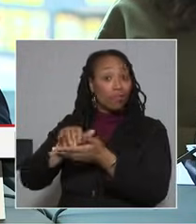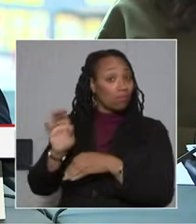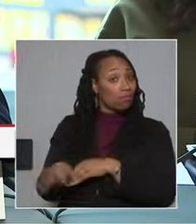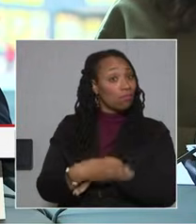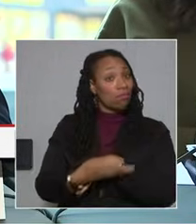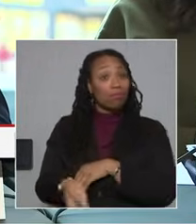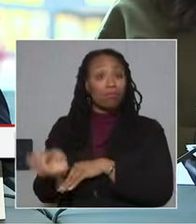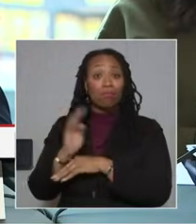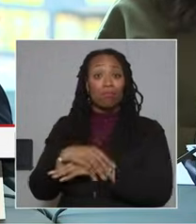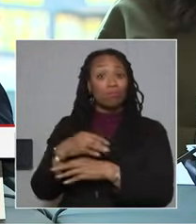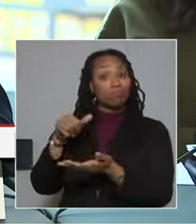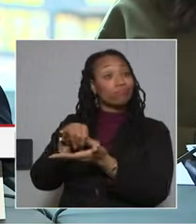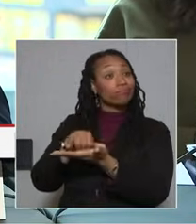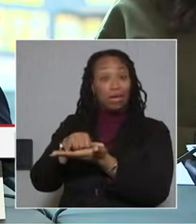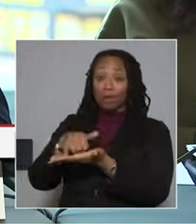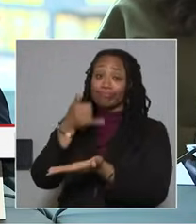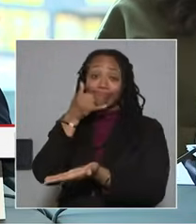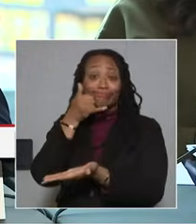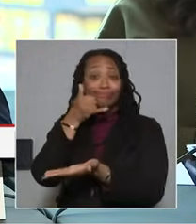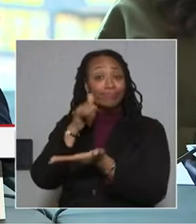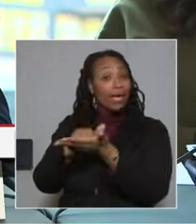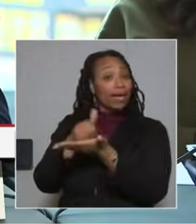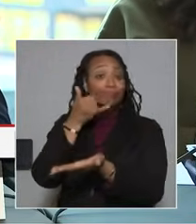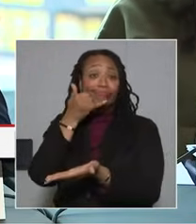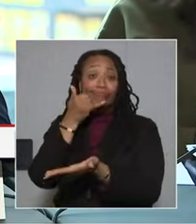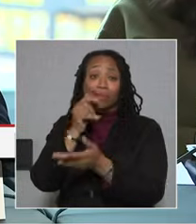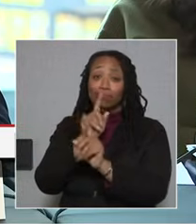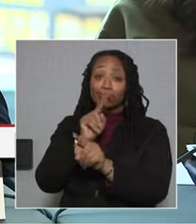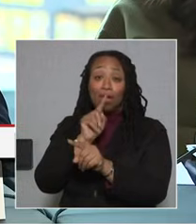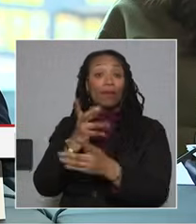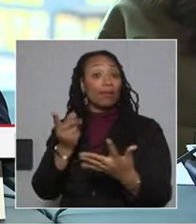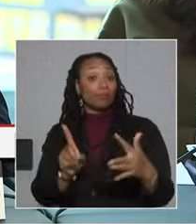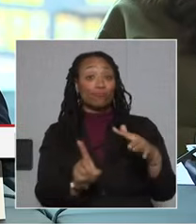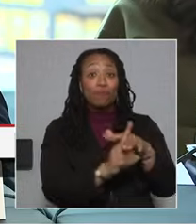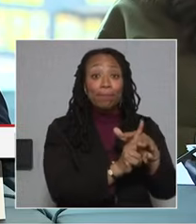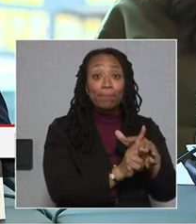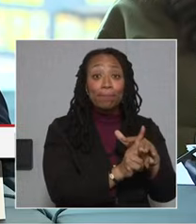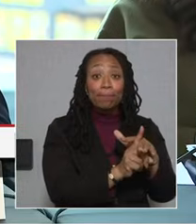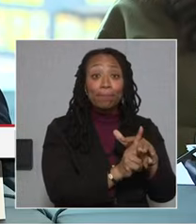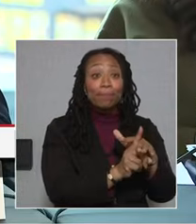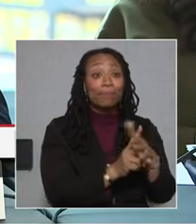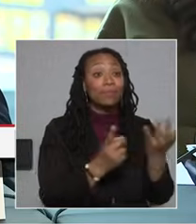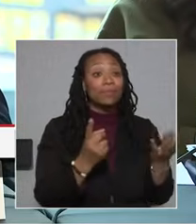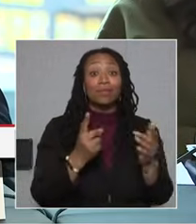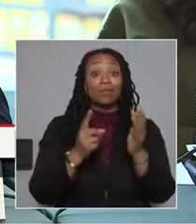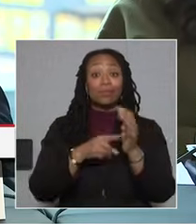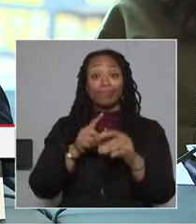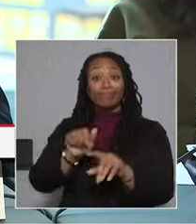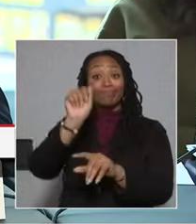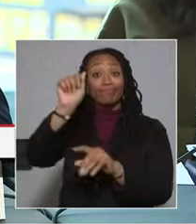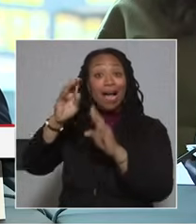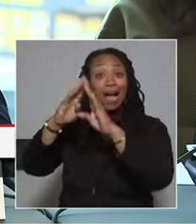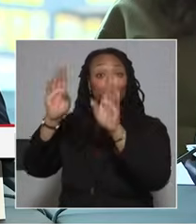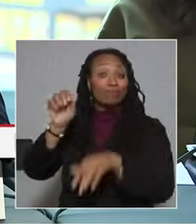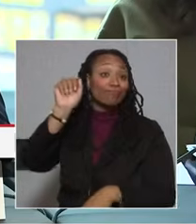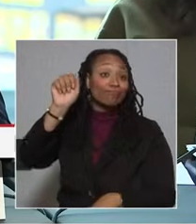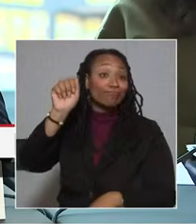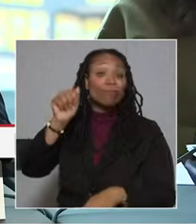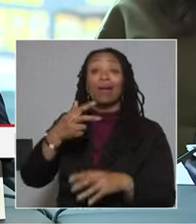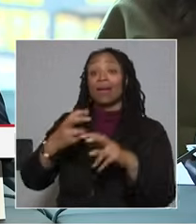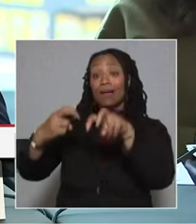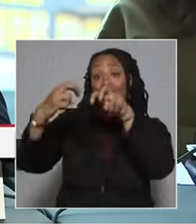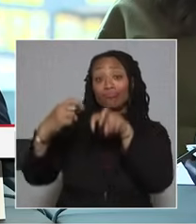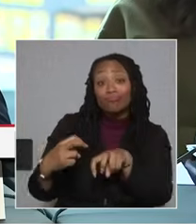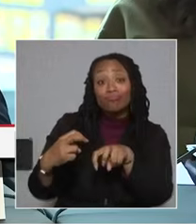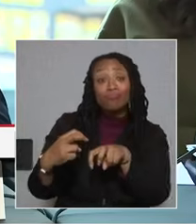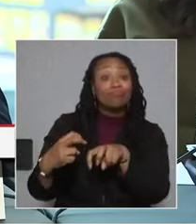show up. You may have to sit in somebody's basement to have a conversation about something. You have to dress down sometimes. Sometimes I'm in community and people don't know I'm